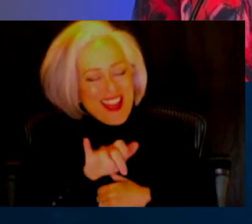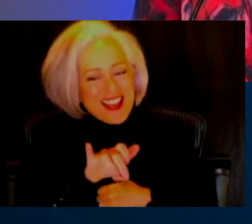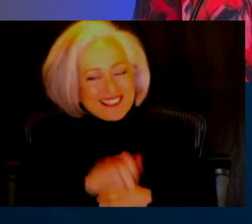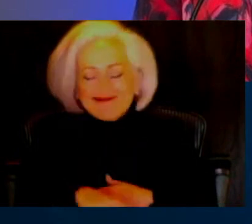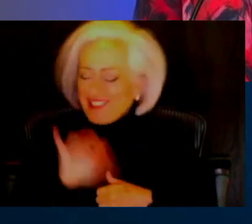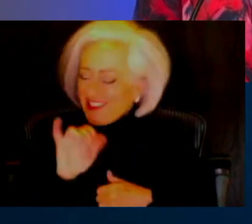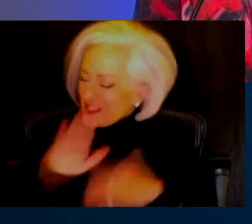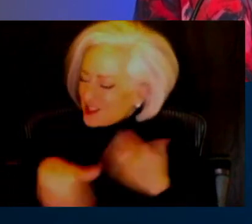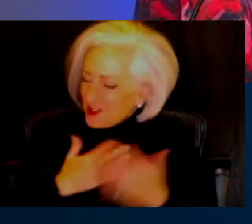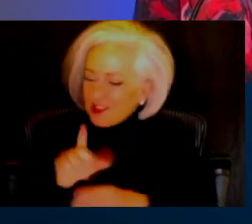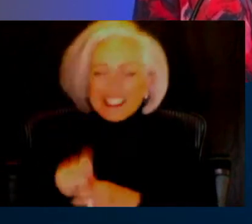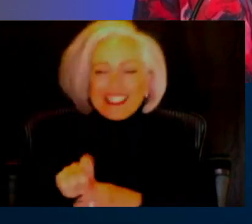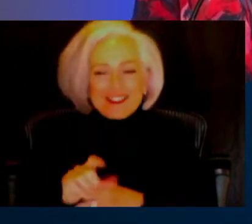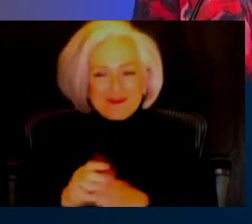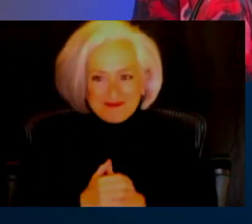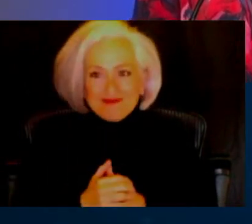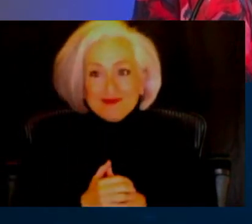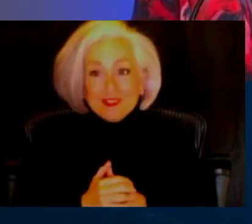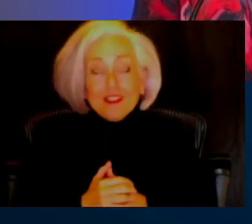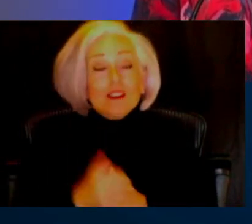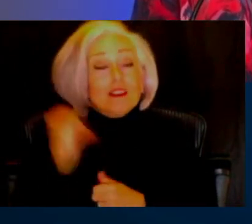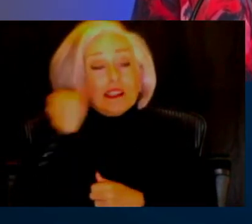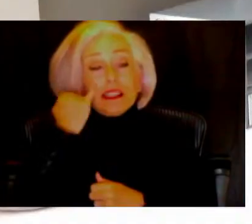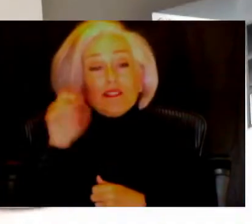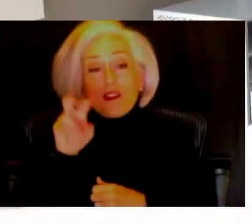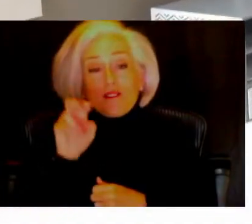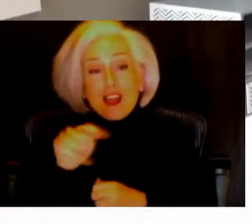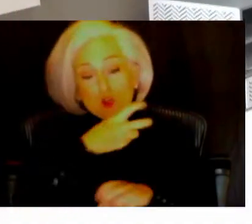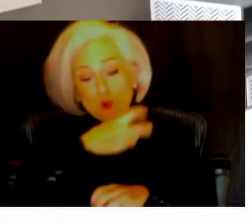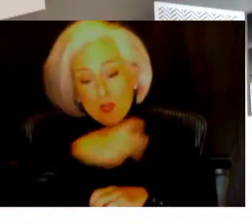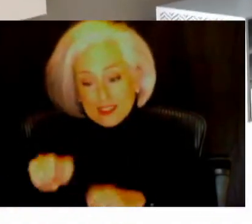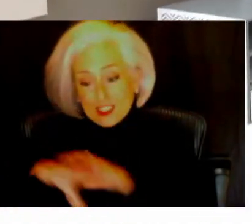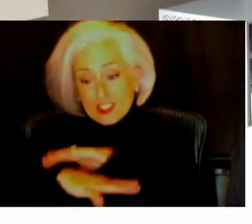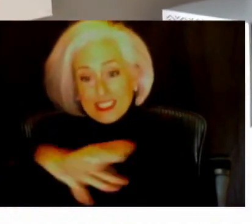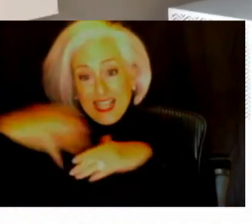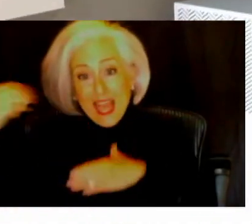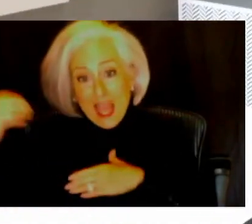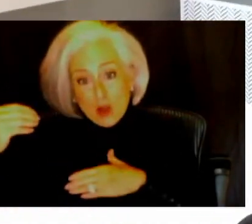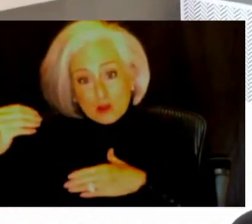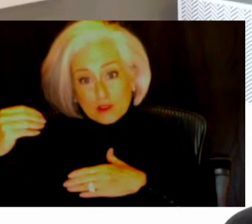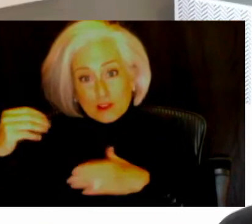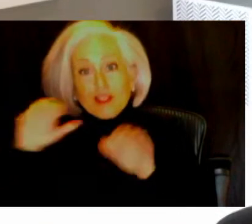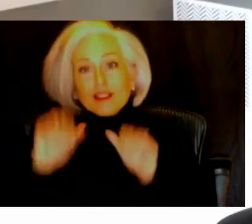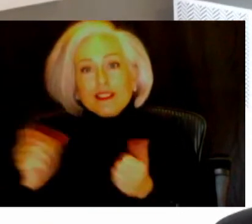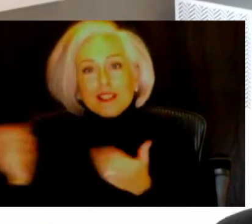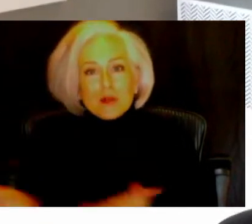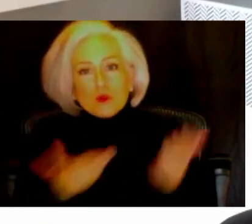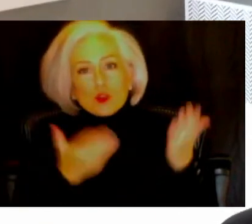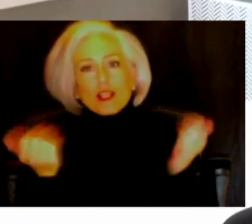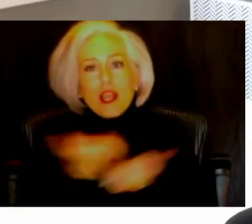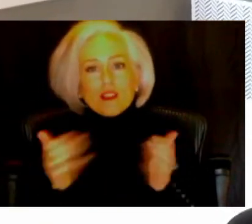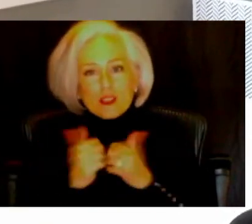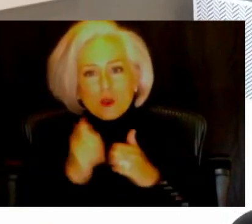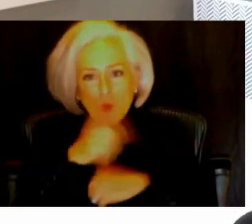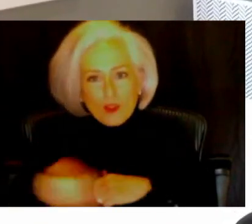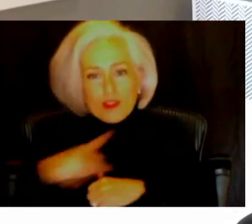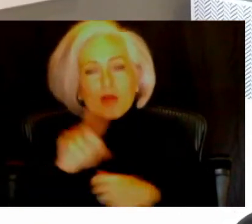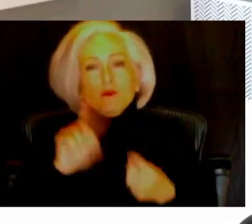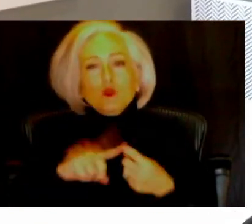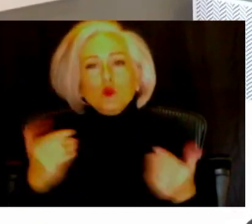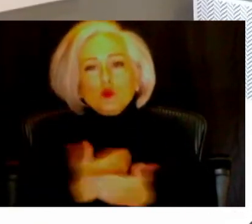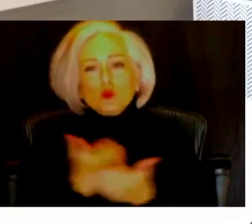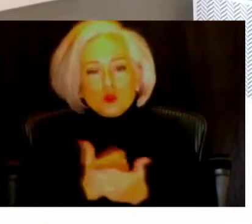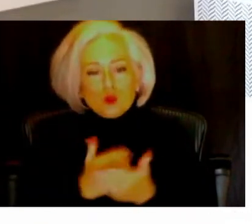And when a veteran transitions out of here, they get to take all of this with them to their new place. So this is transitional